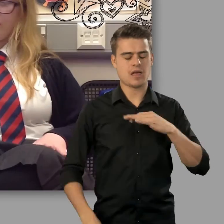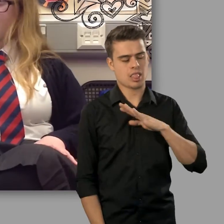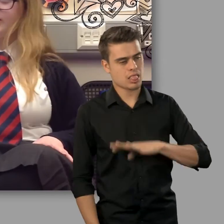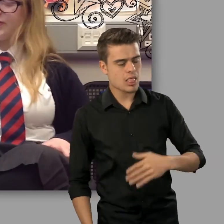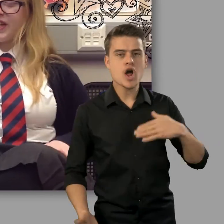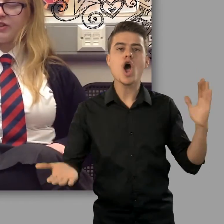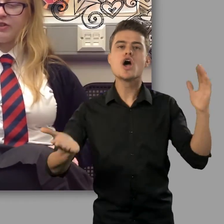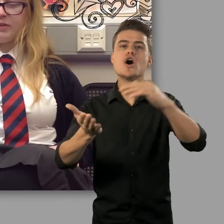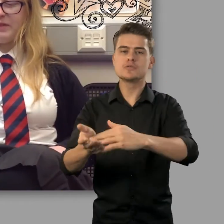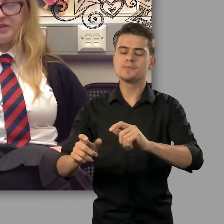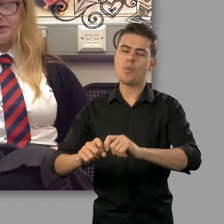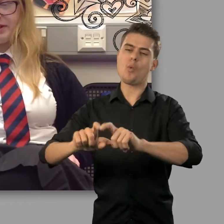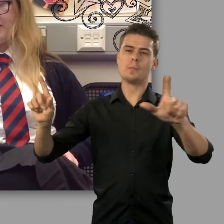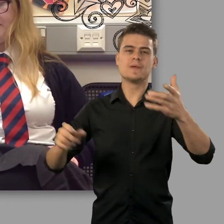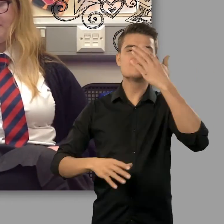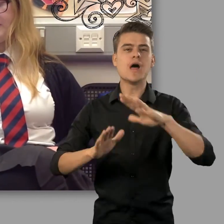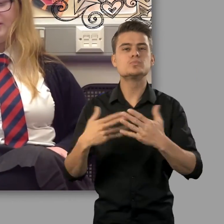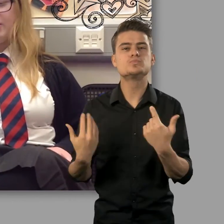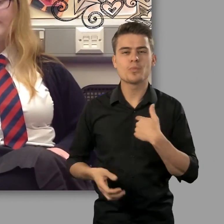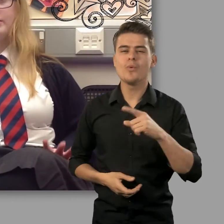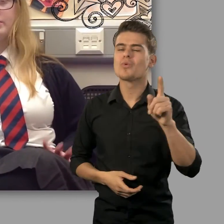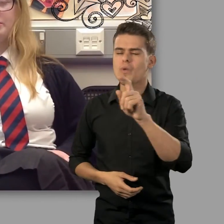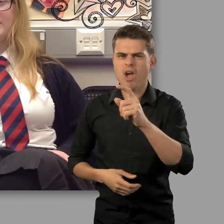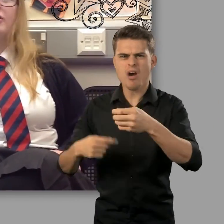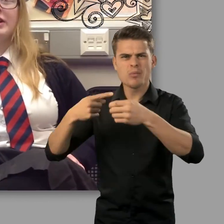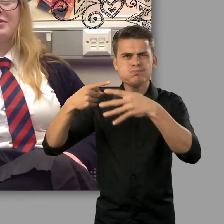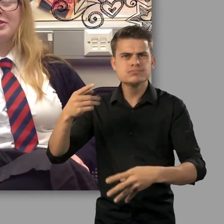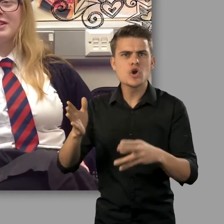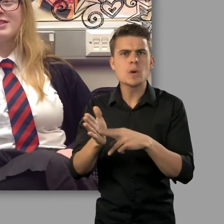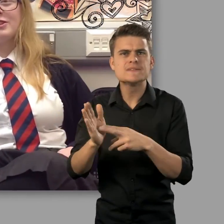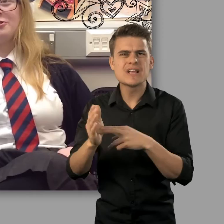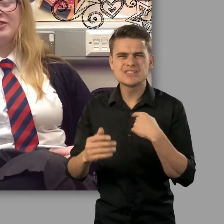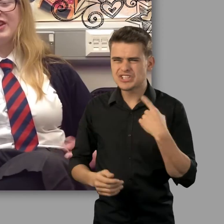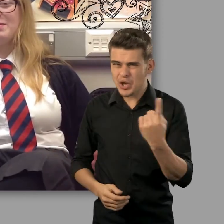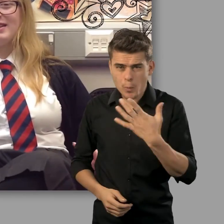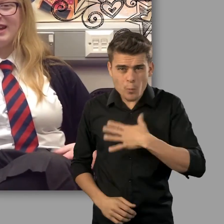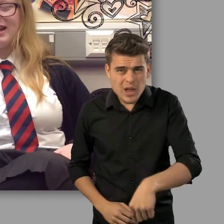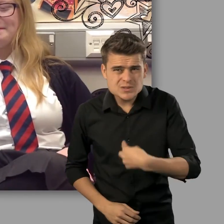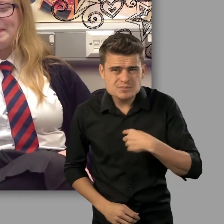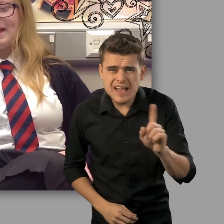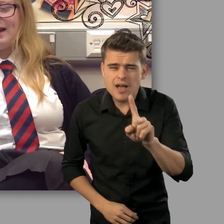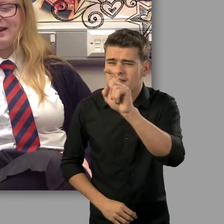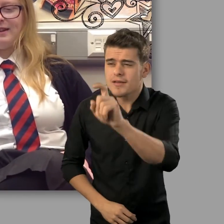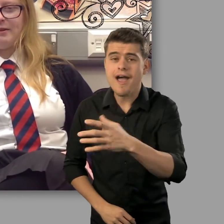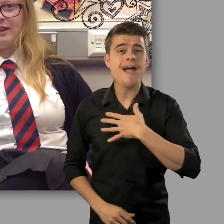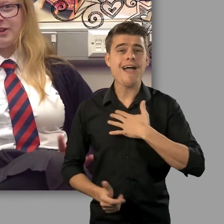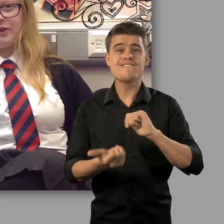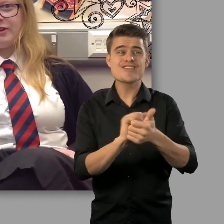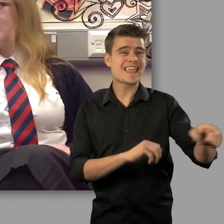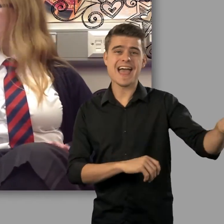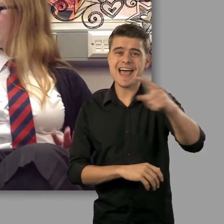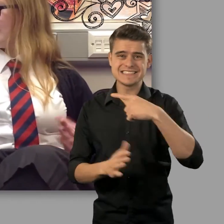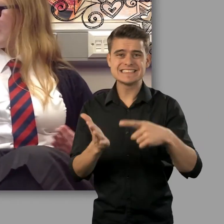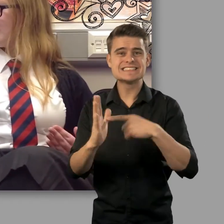I saw all these notifications on my Facebook and I thought, who would want me now after this really bad day? And when I looked